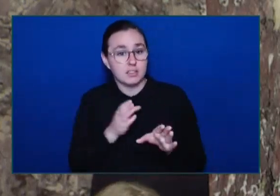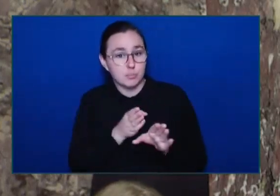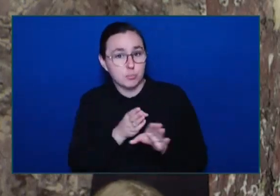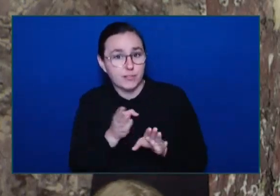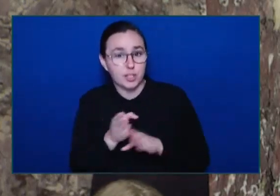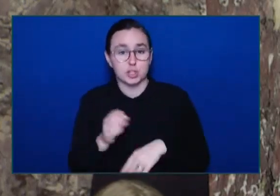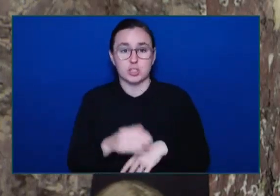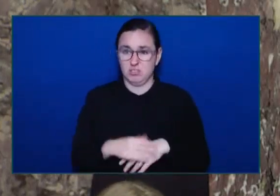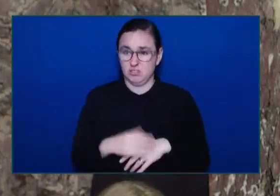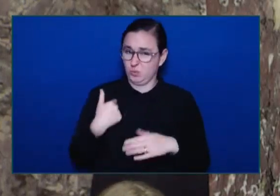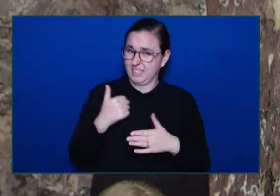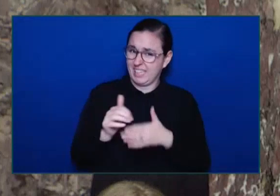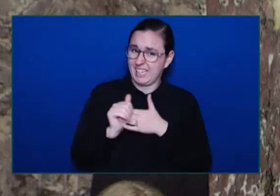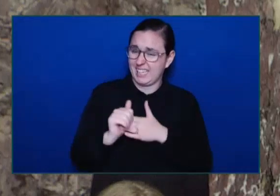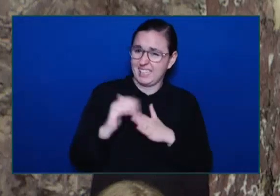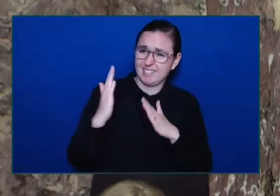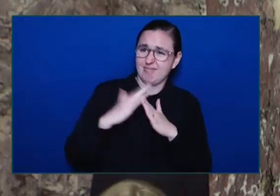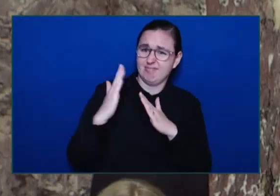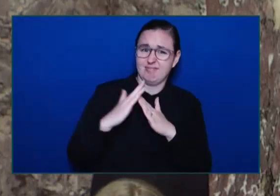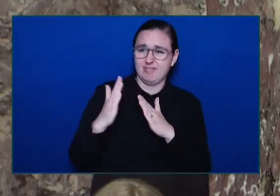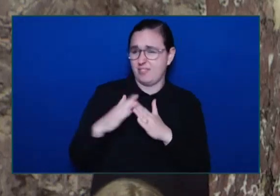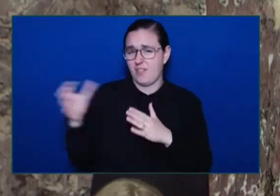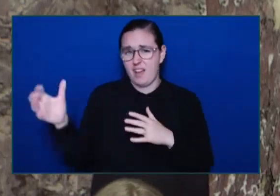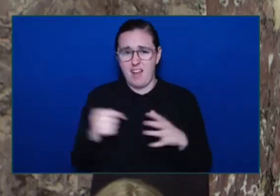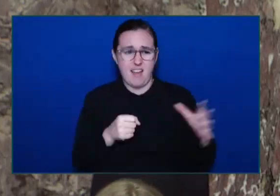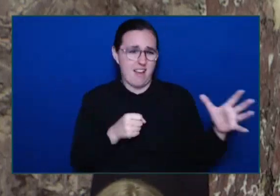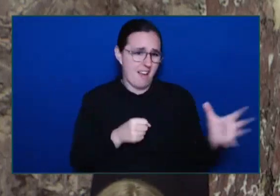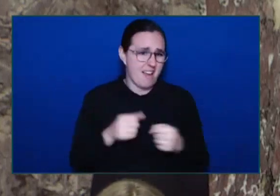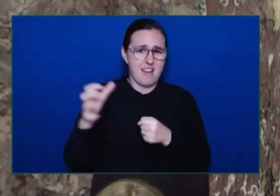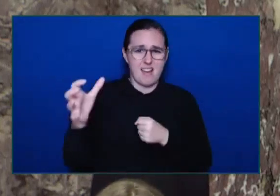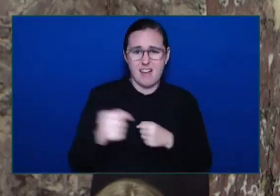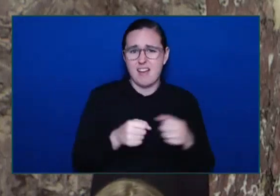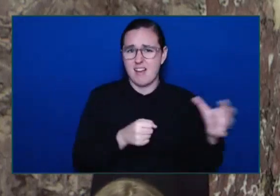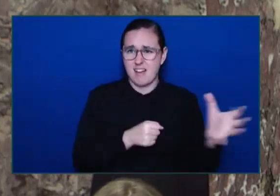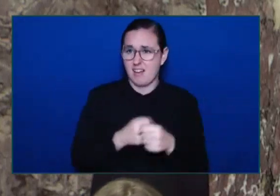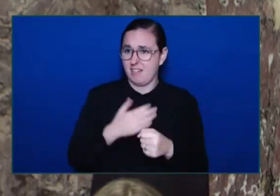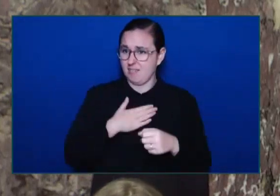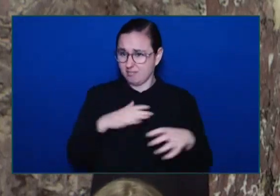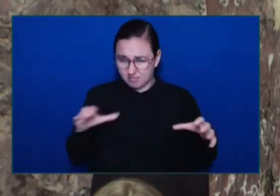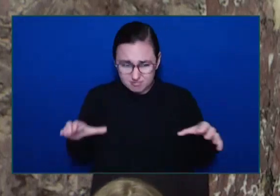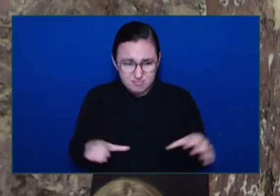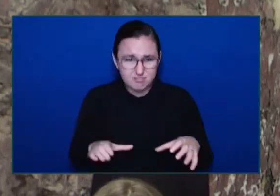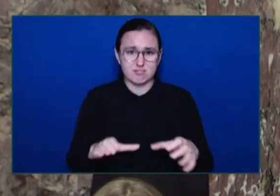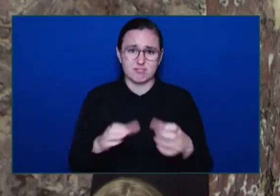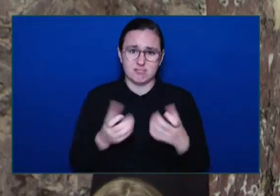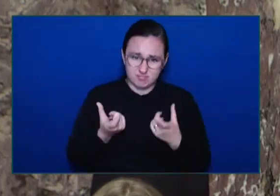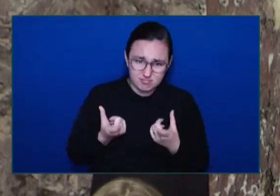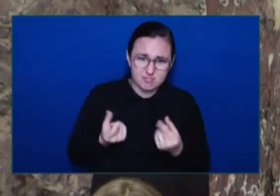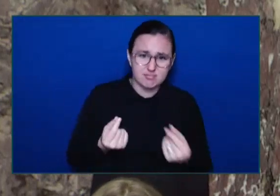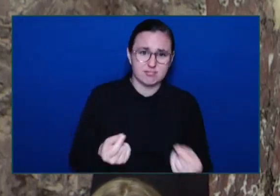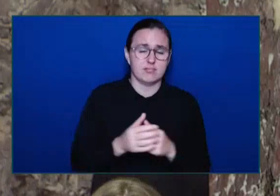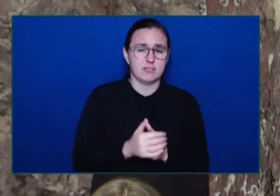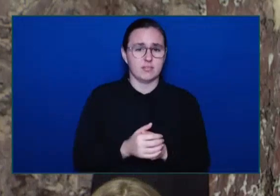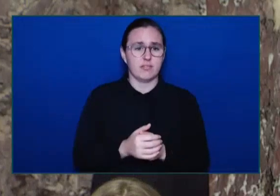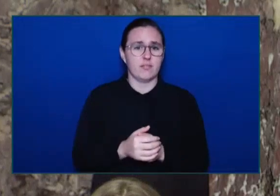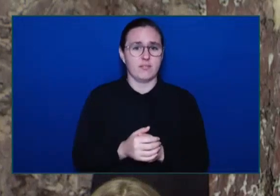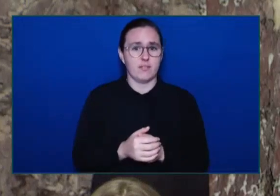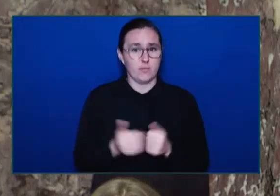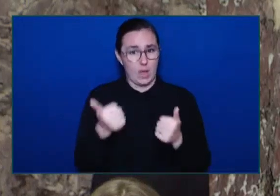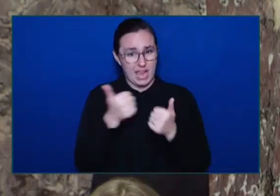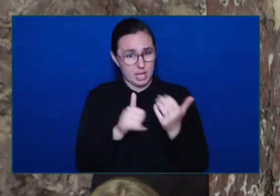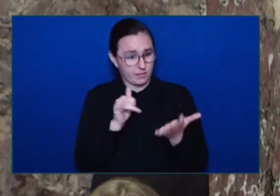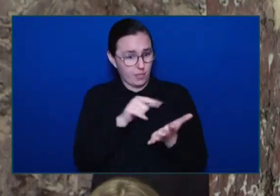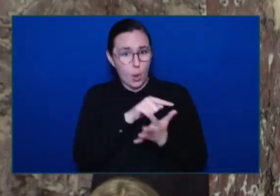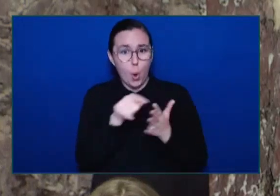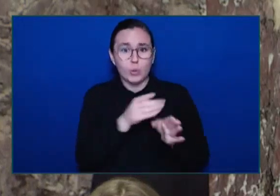workers. We are taking the actions, and in every single one of those cases, we're doing it in cooperation with healthcare professionals and healthcare workers, and